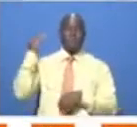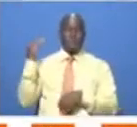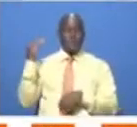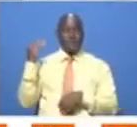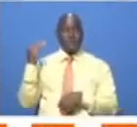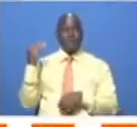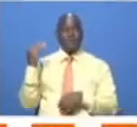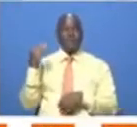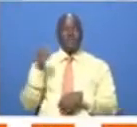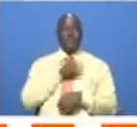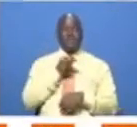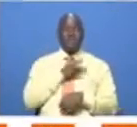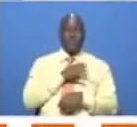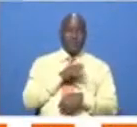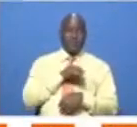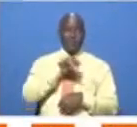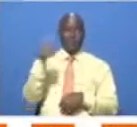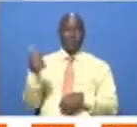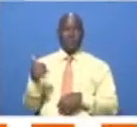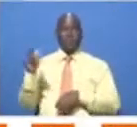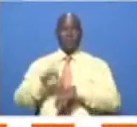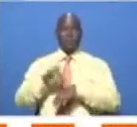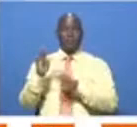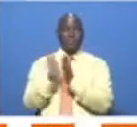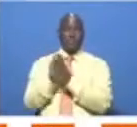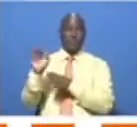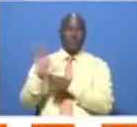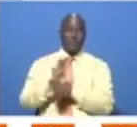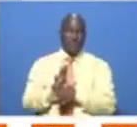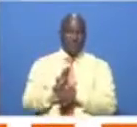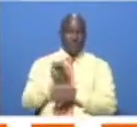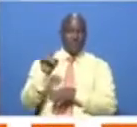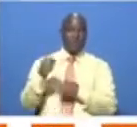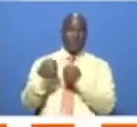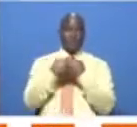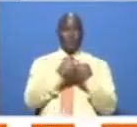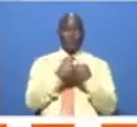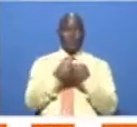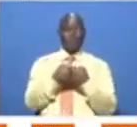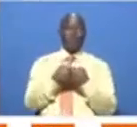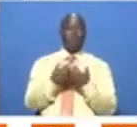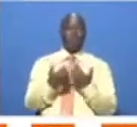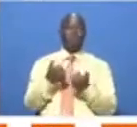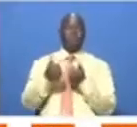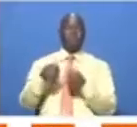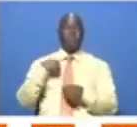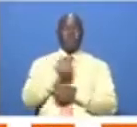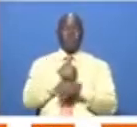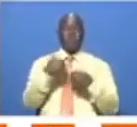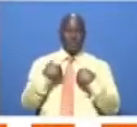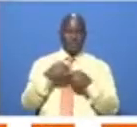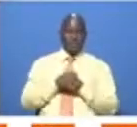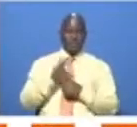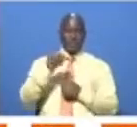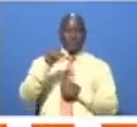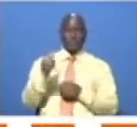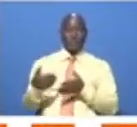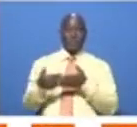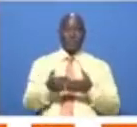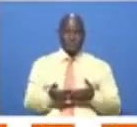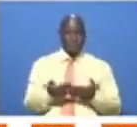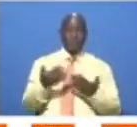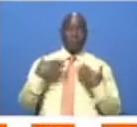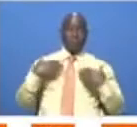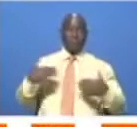kuna kuogopa mambo ya kwamba usiambukizwe corona. Hiyo ndio changamoto ya Nyambo tulikuwa nayo. Nyambura's child has